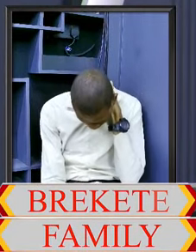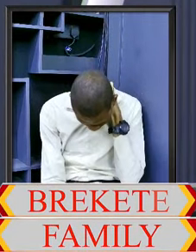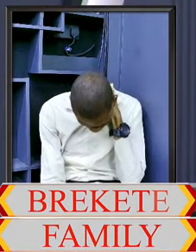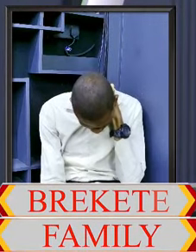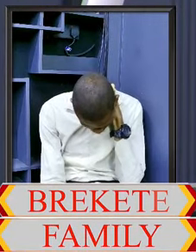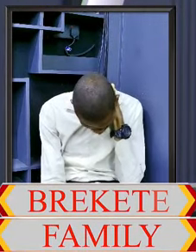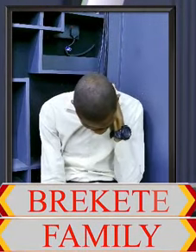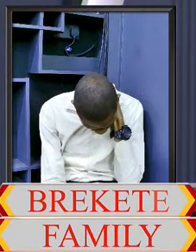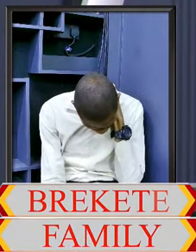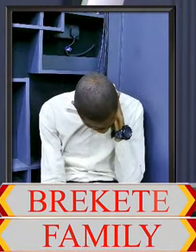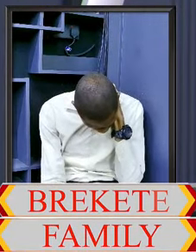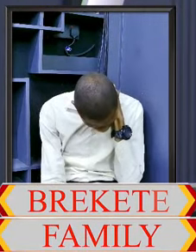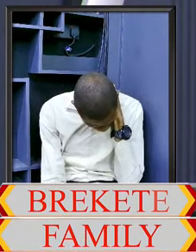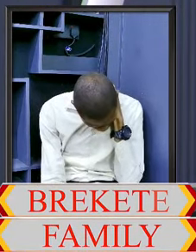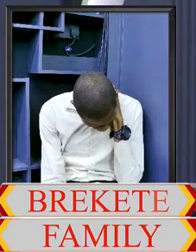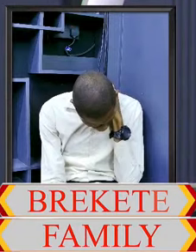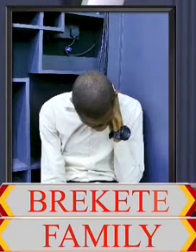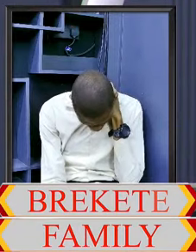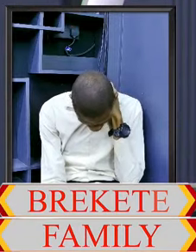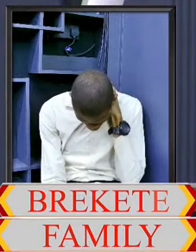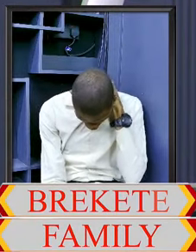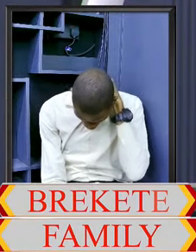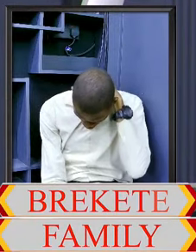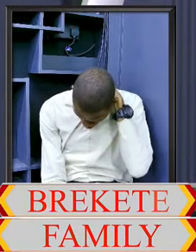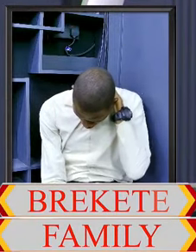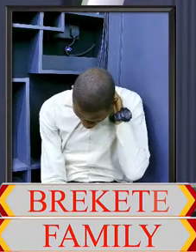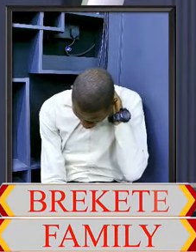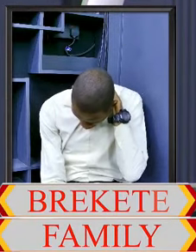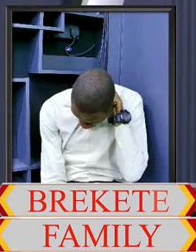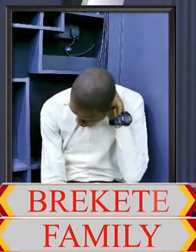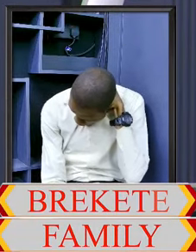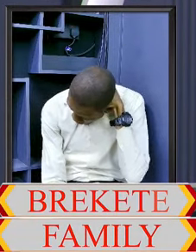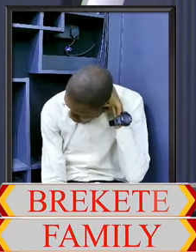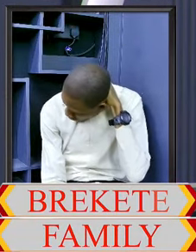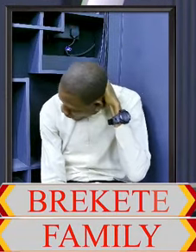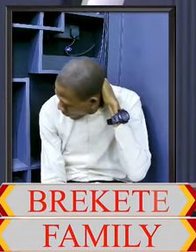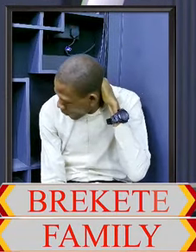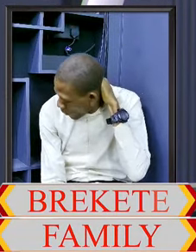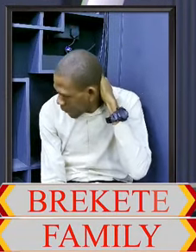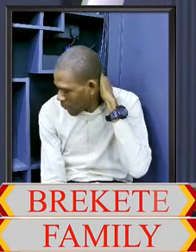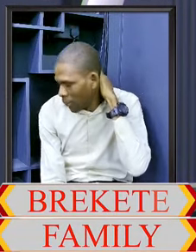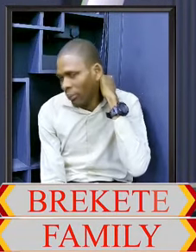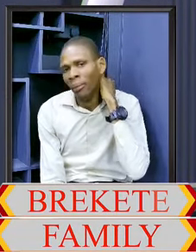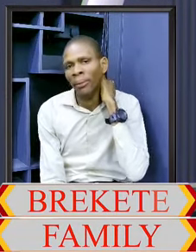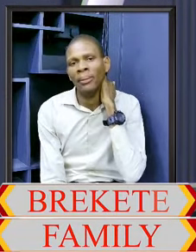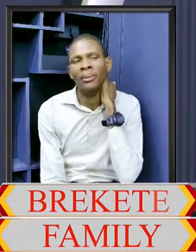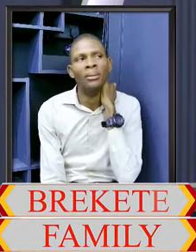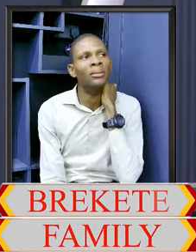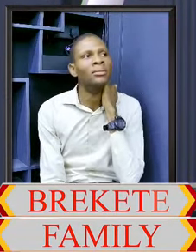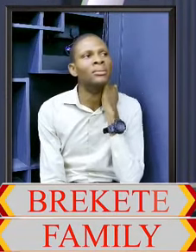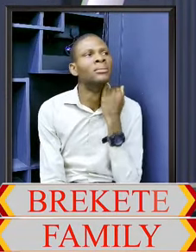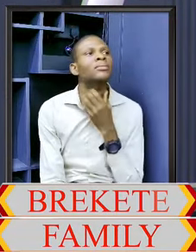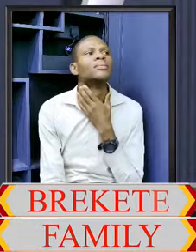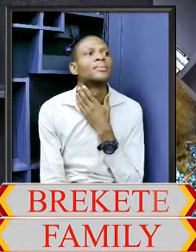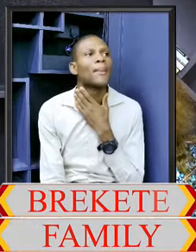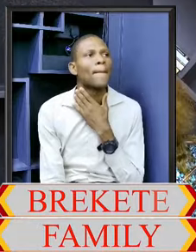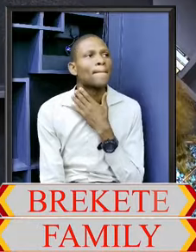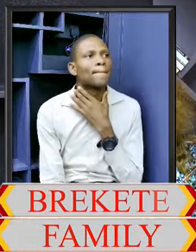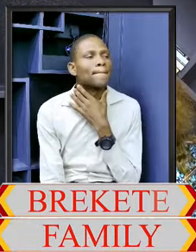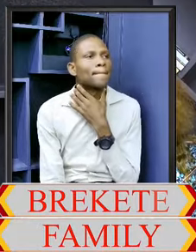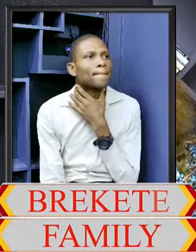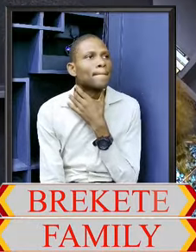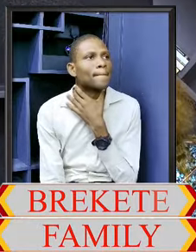Then I have absolute confidence that definitely I will go and prevail on Board of